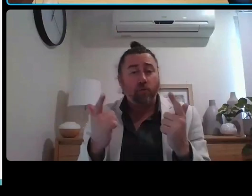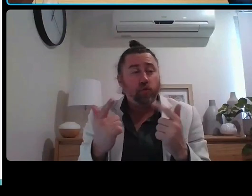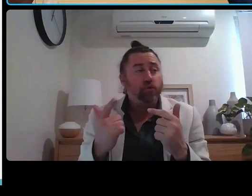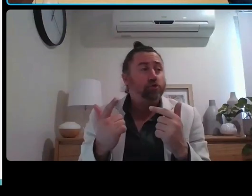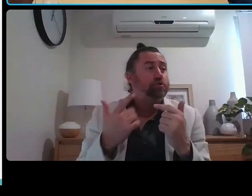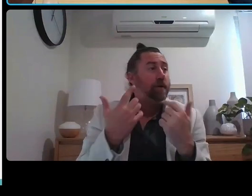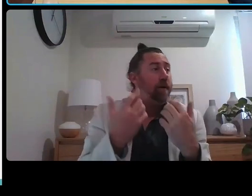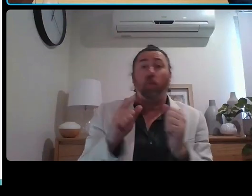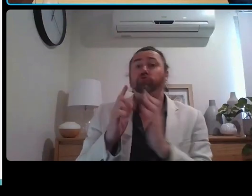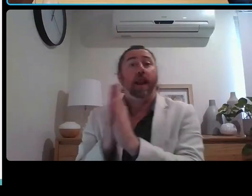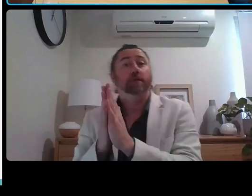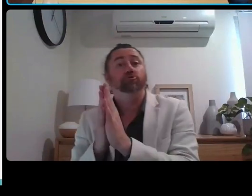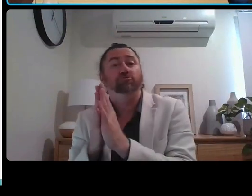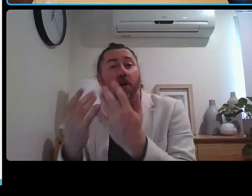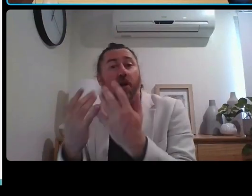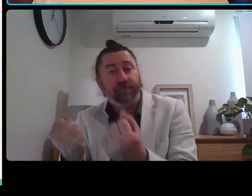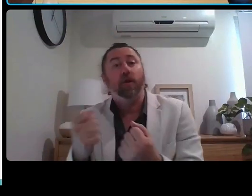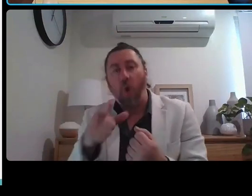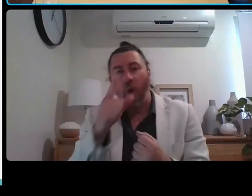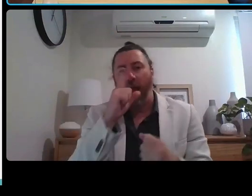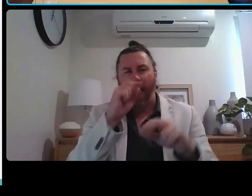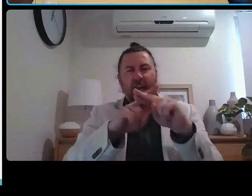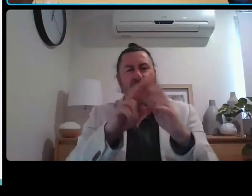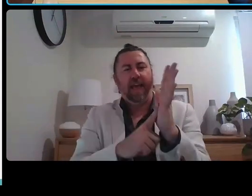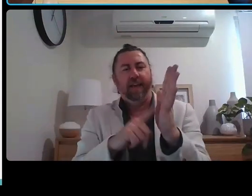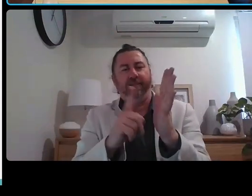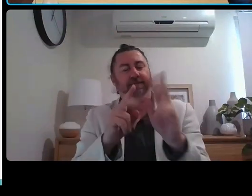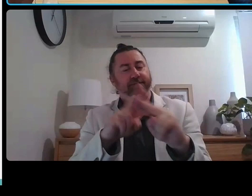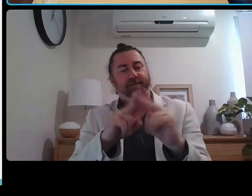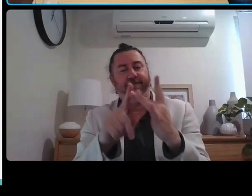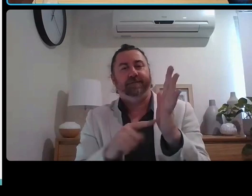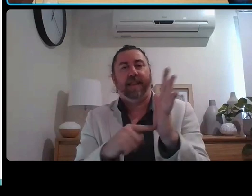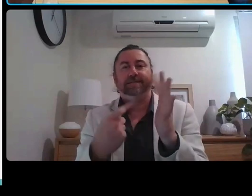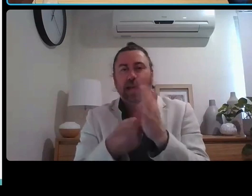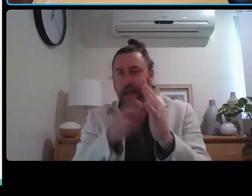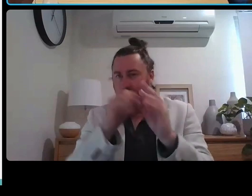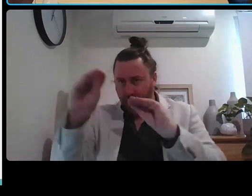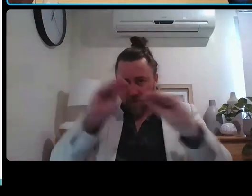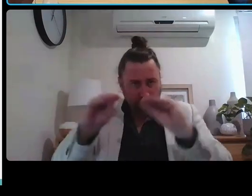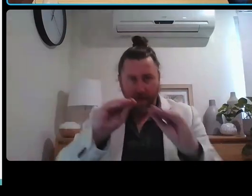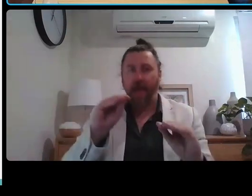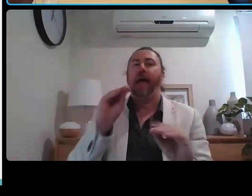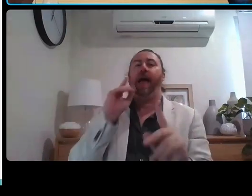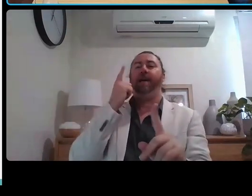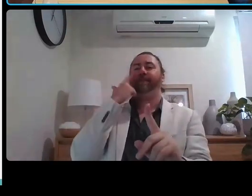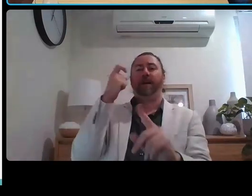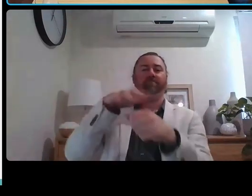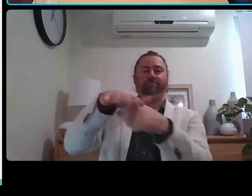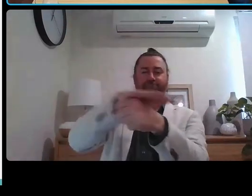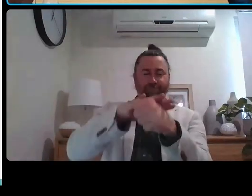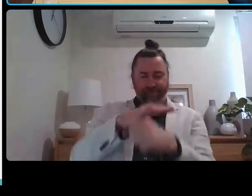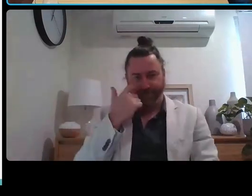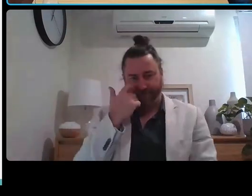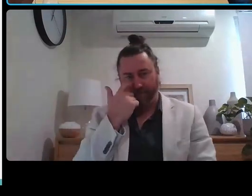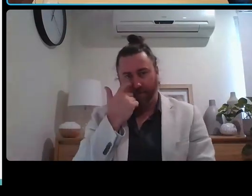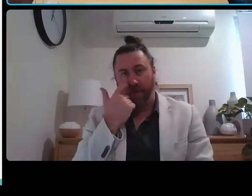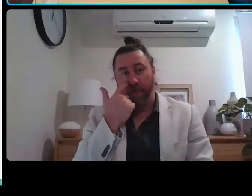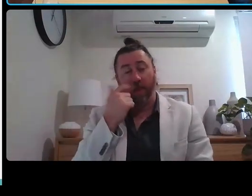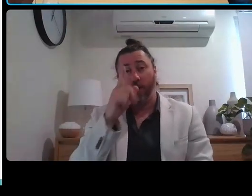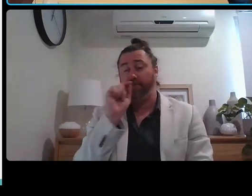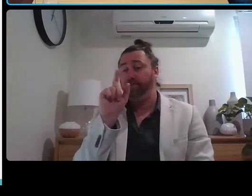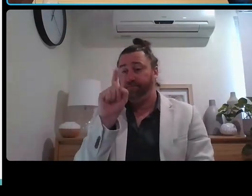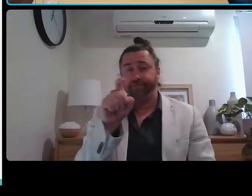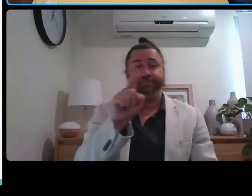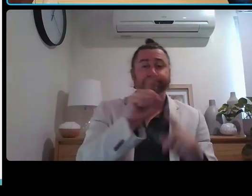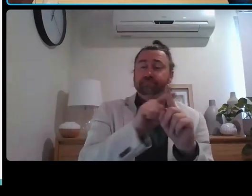flick through, here you can see the residents' experience and compliance pages. You'll be able to click to be taken to a page